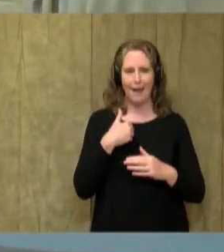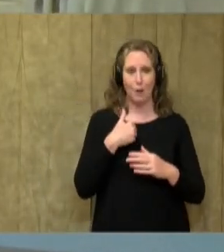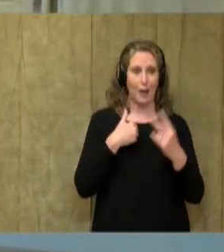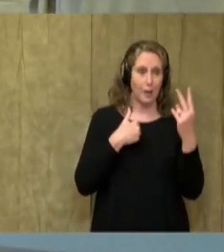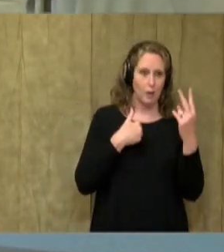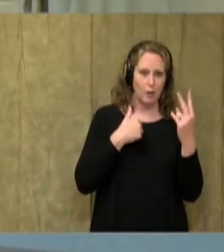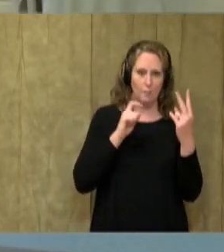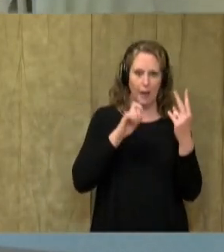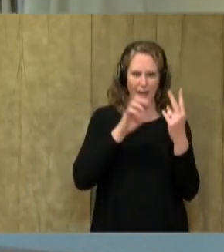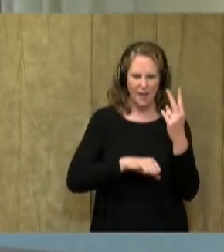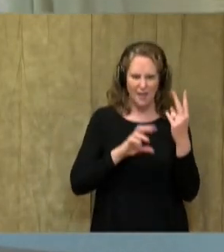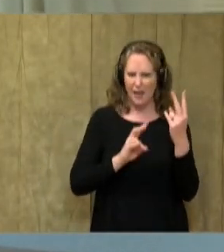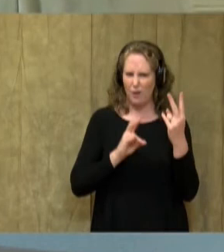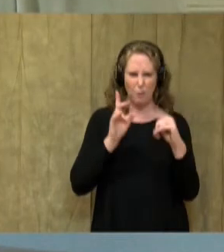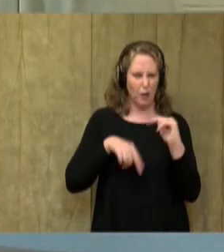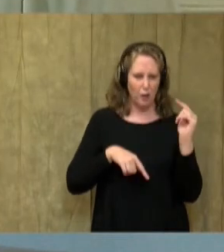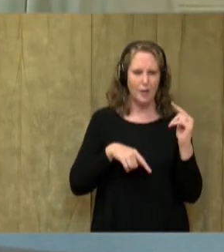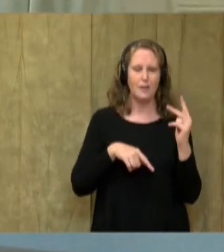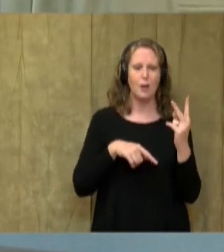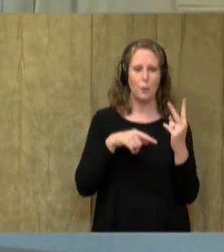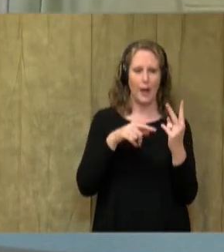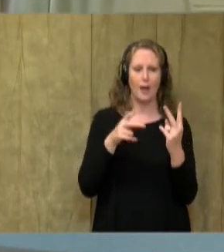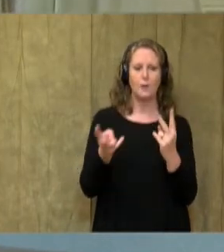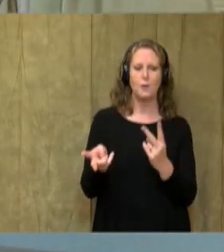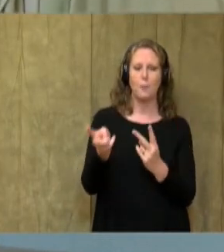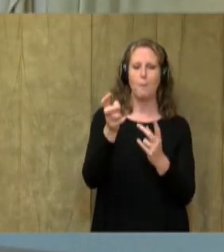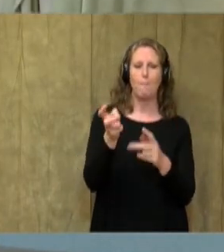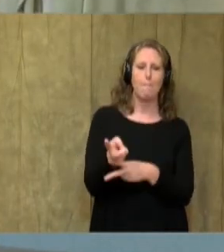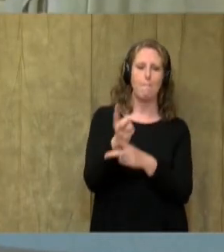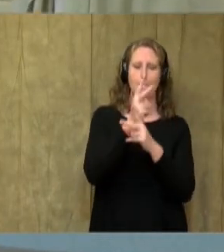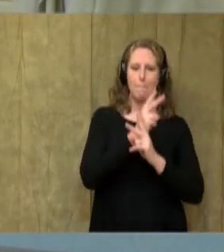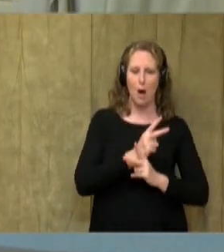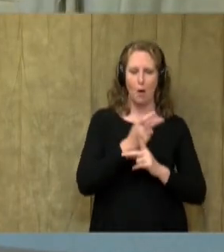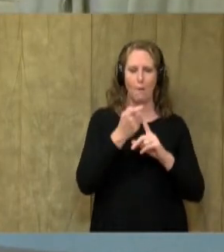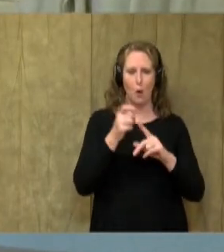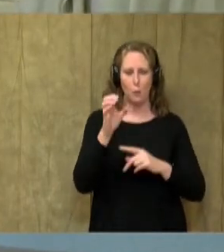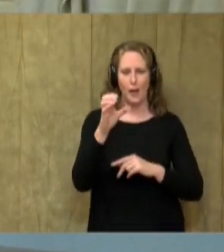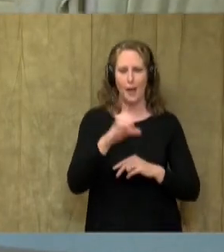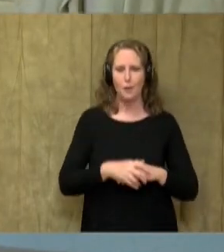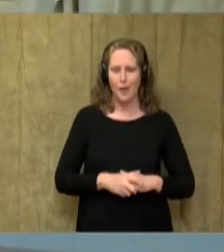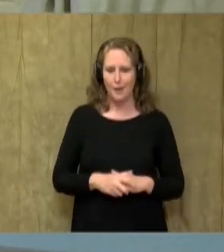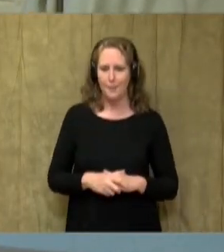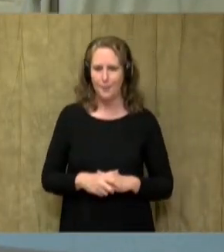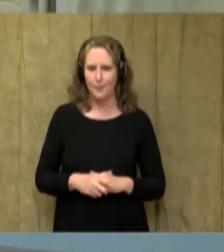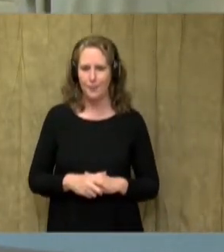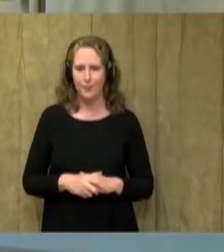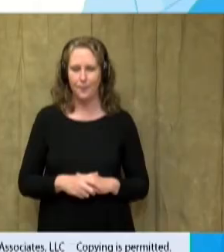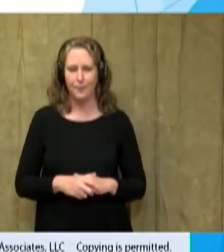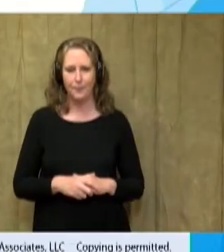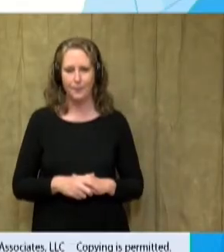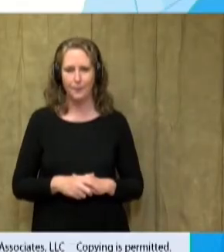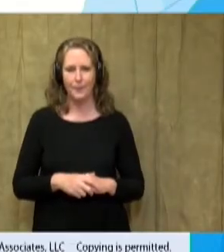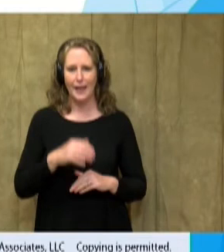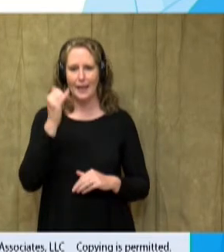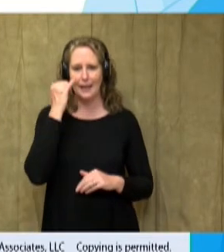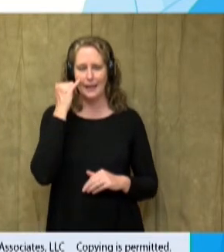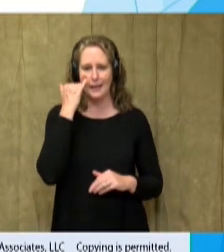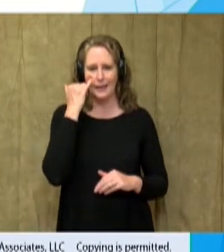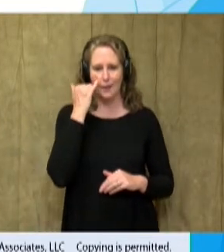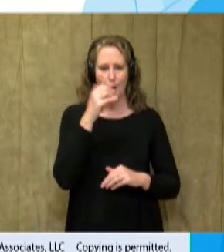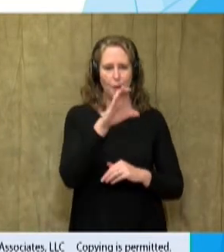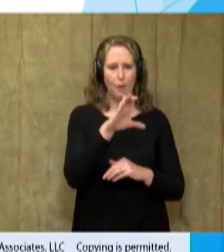Fill in the blanks to regroup 100 to show more tens in 327, which is what we did. So if we broke